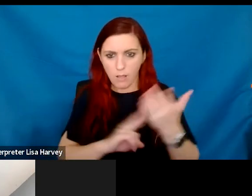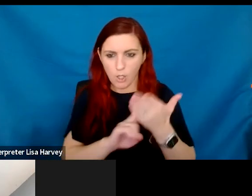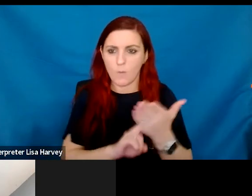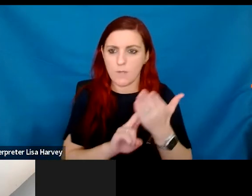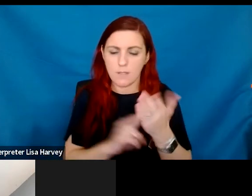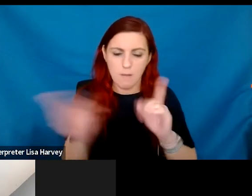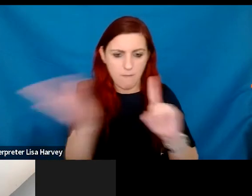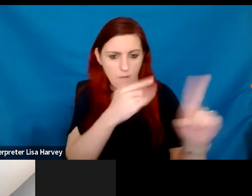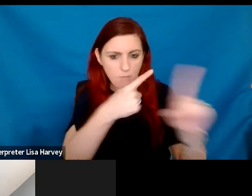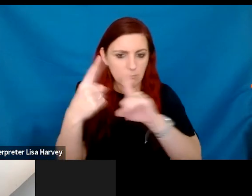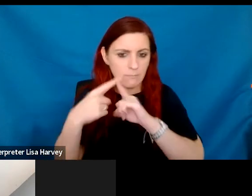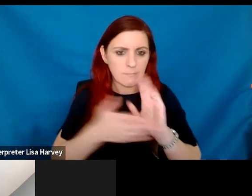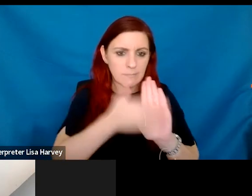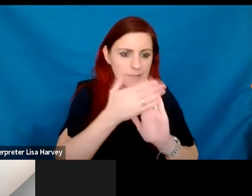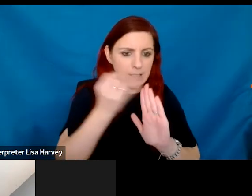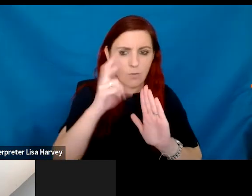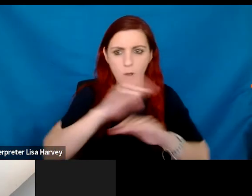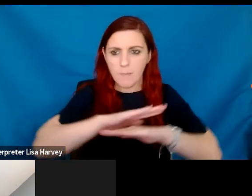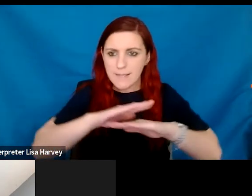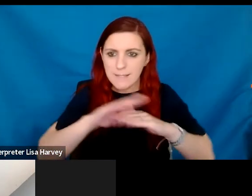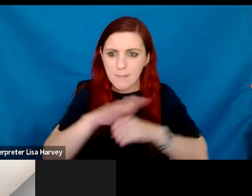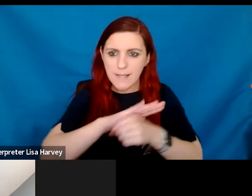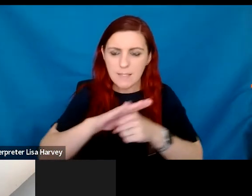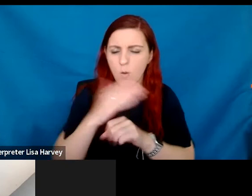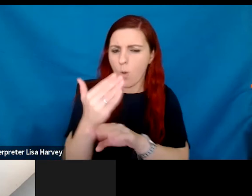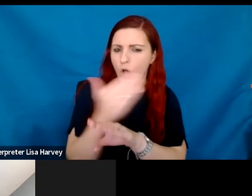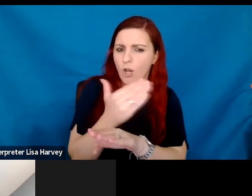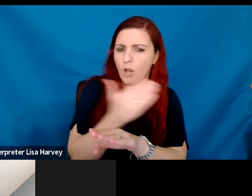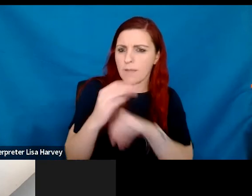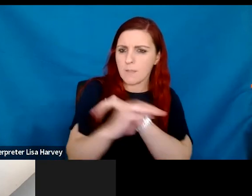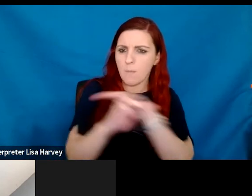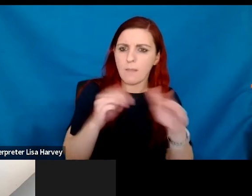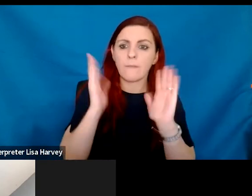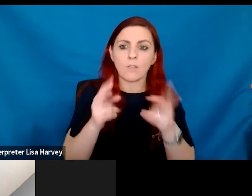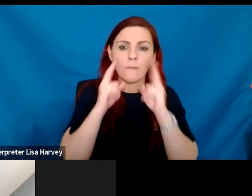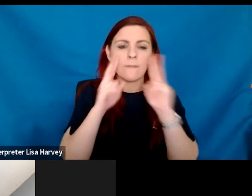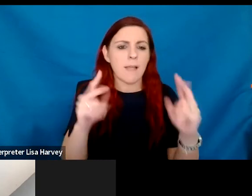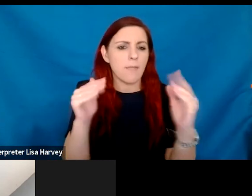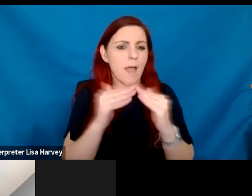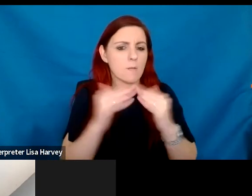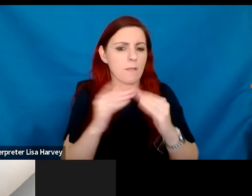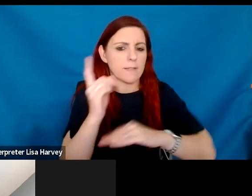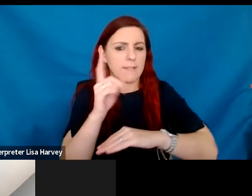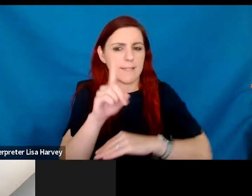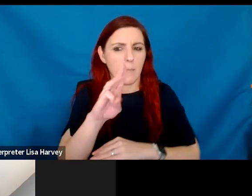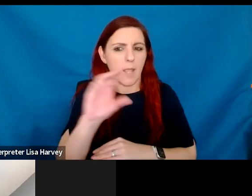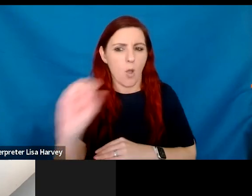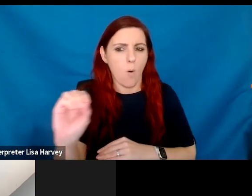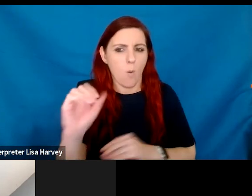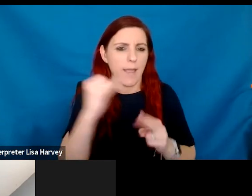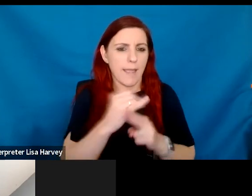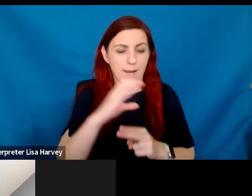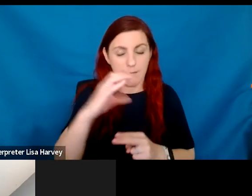all buildings or places. Earlier this month, I visited the House of Disabled People's Organisation in